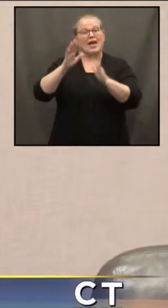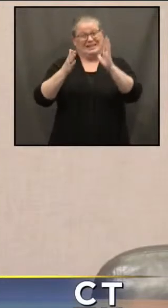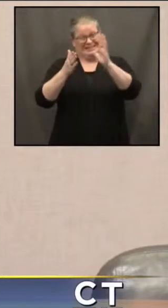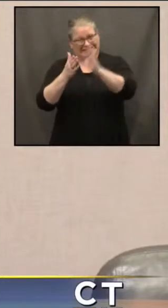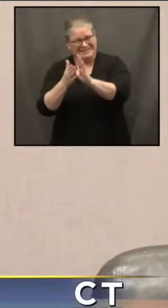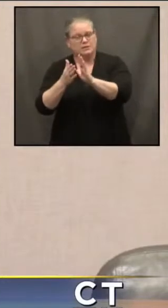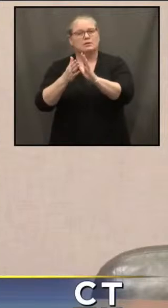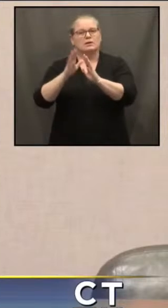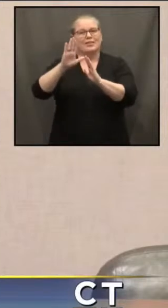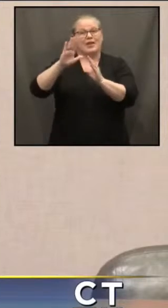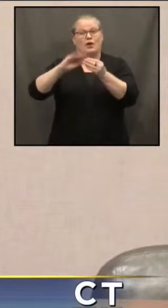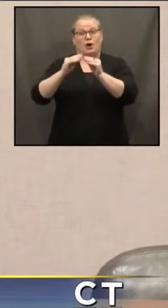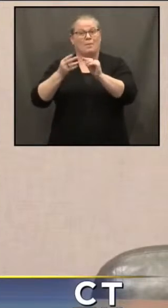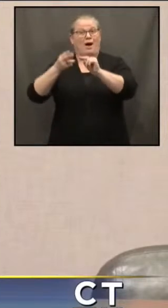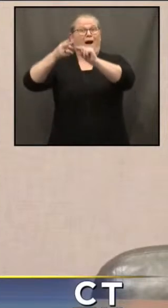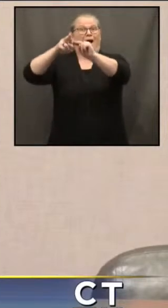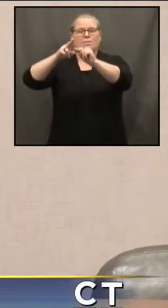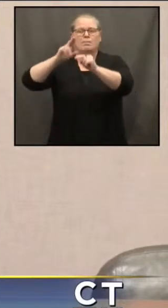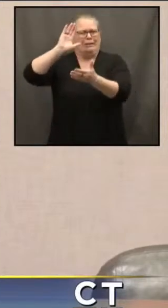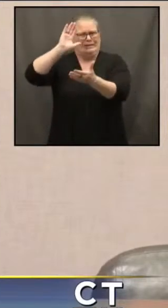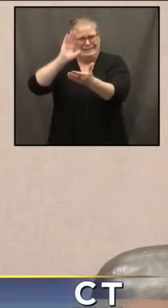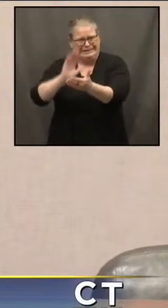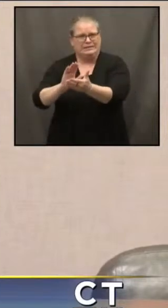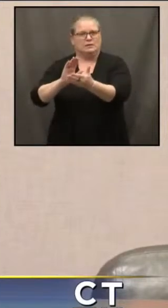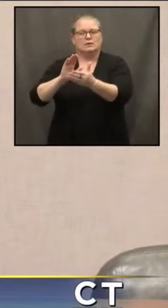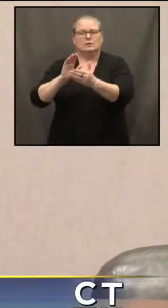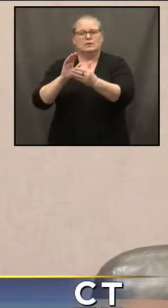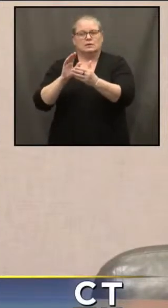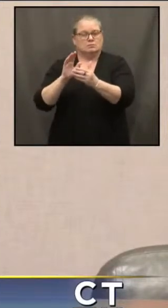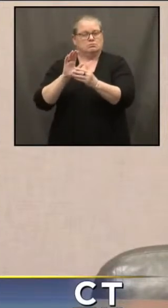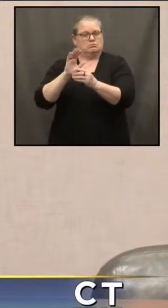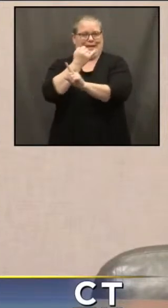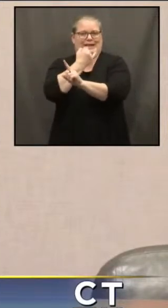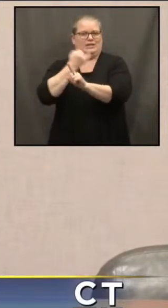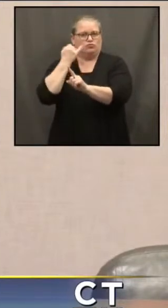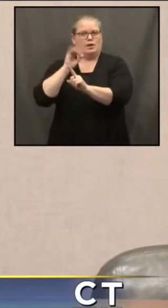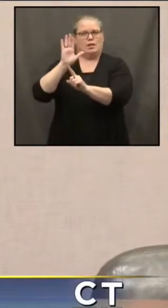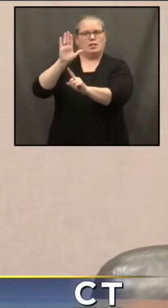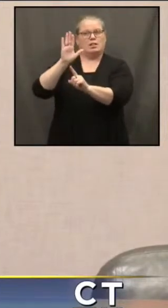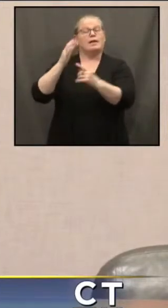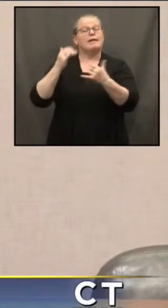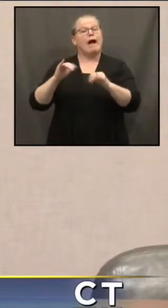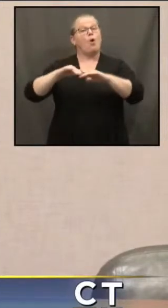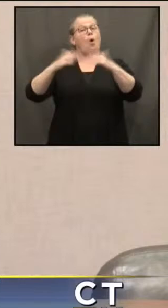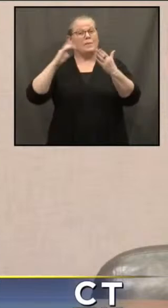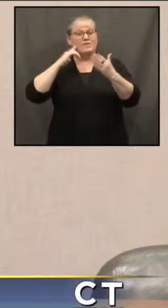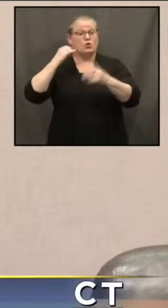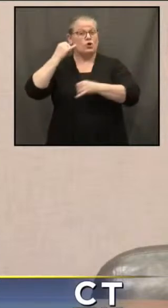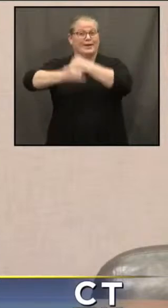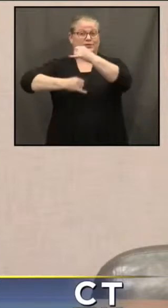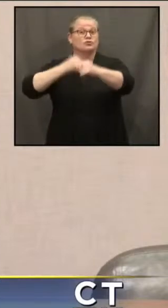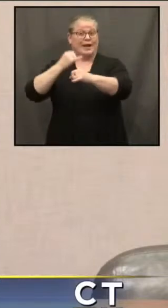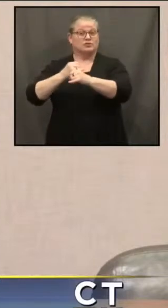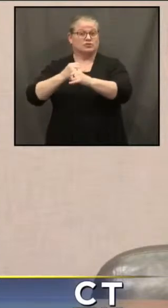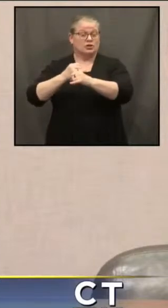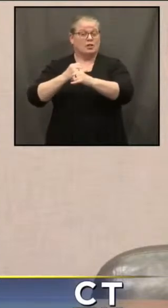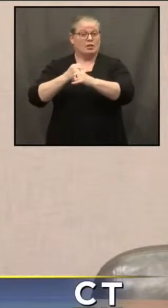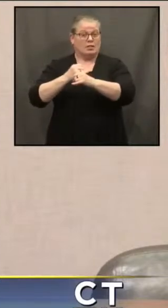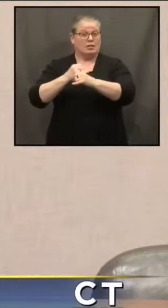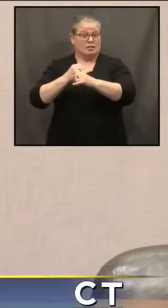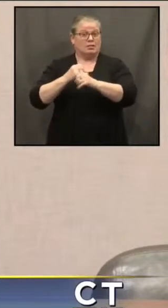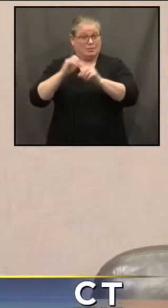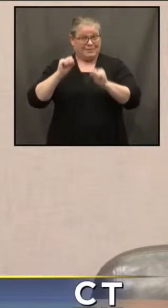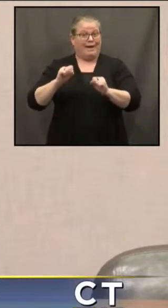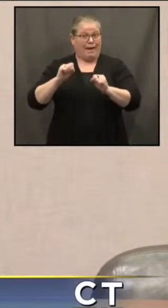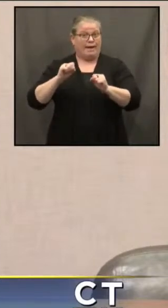rate of rise of cases that they had, where they are accepting international travelers as of November 1st. So I